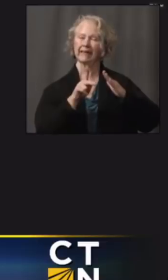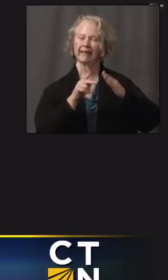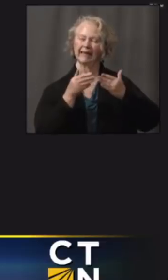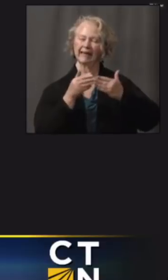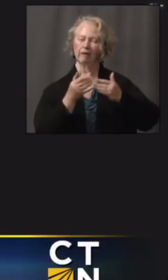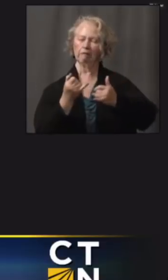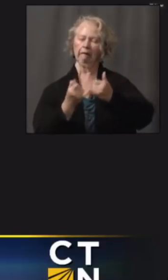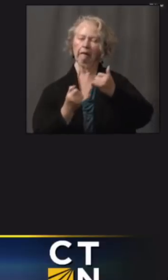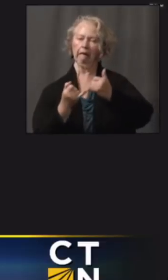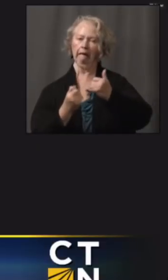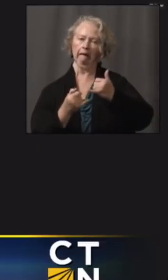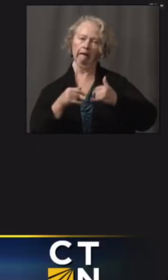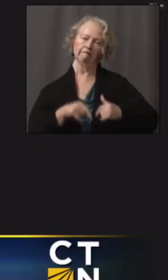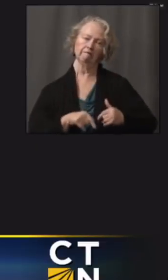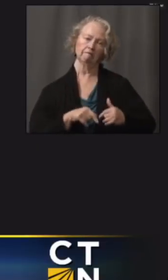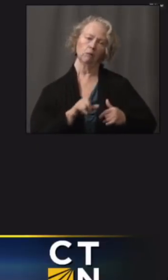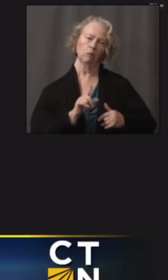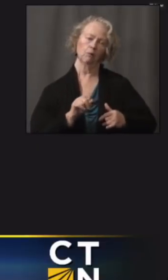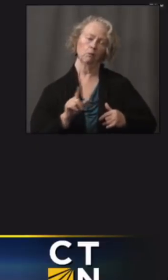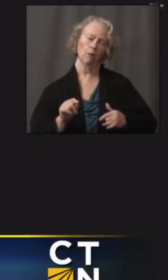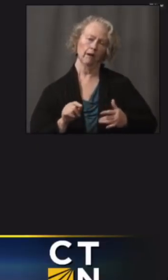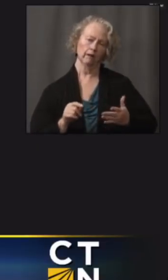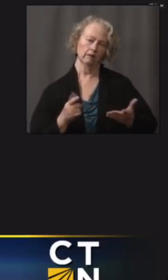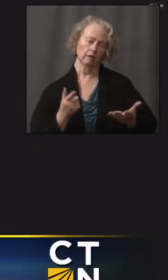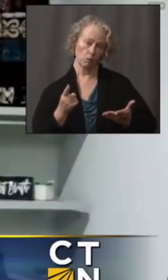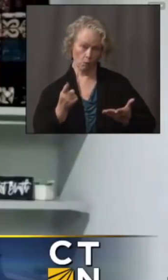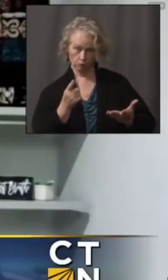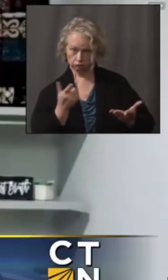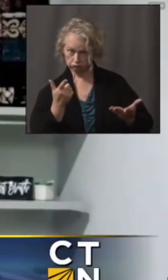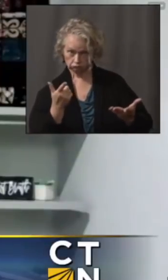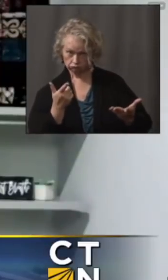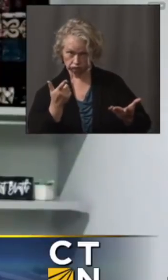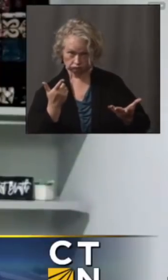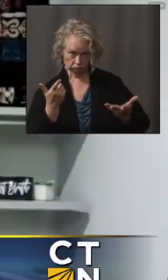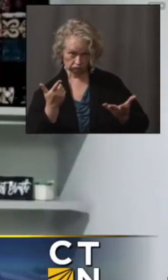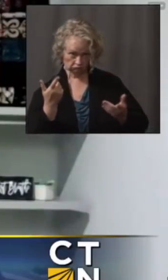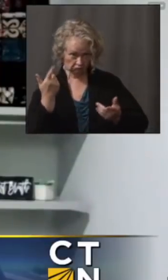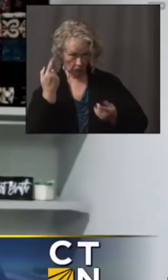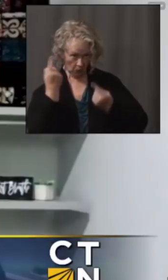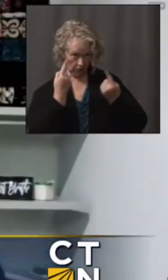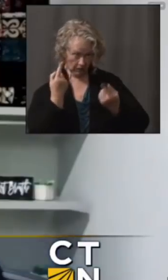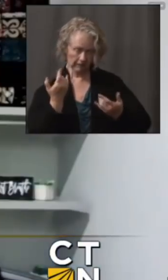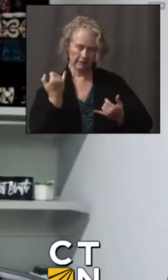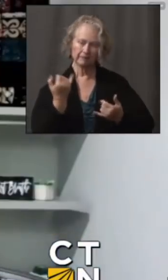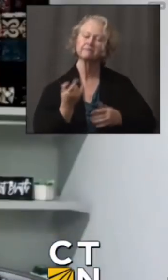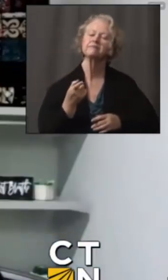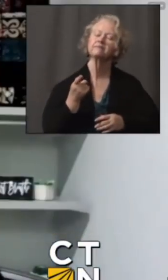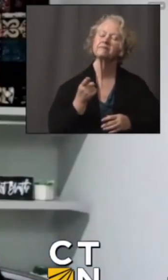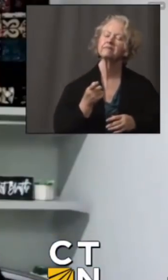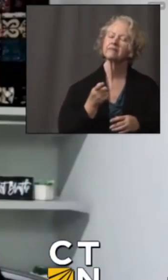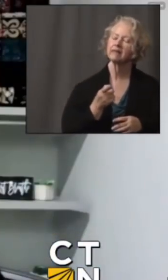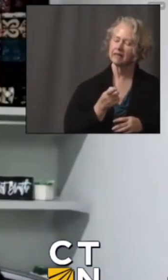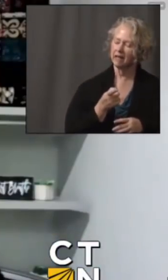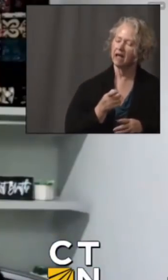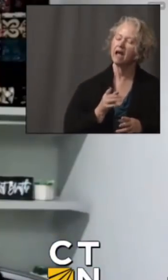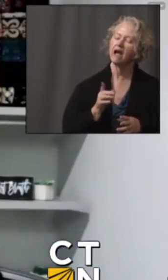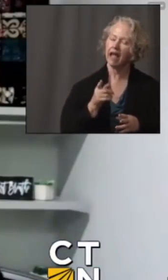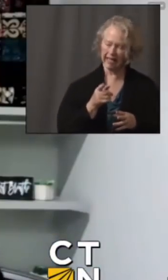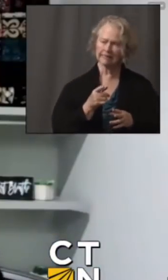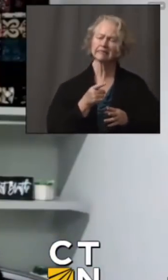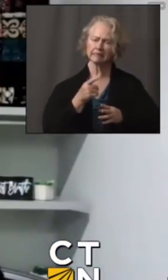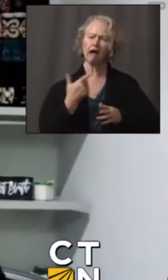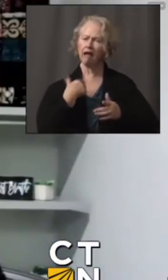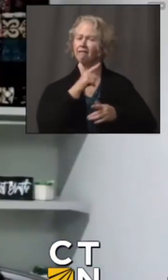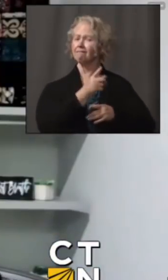your position on that? Thank you so much for the question. And Dr. Balchazek is a very good colleague,